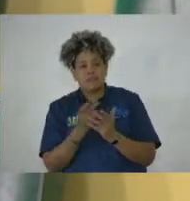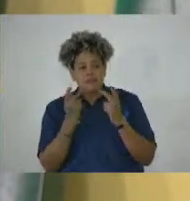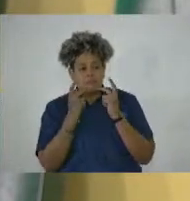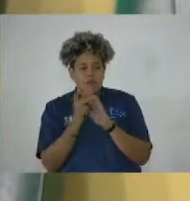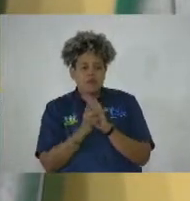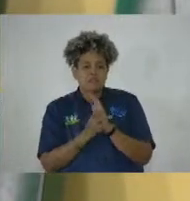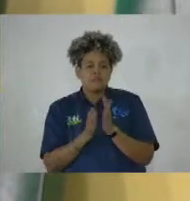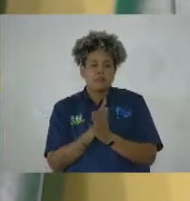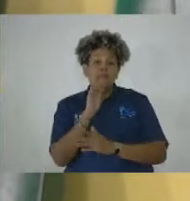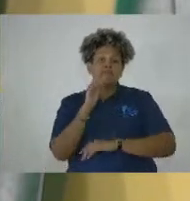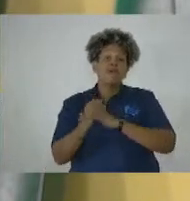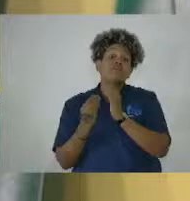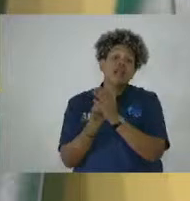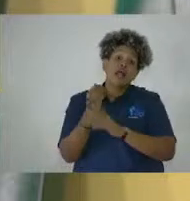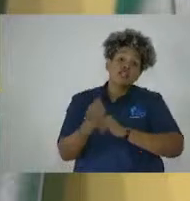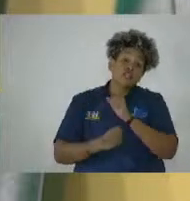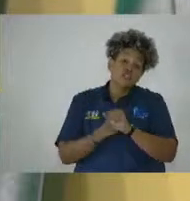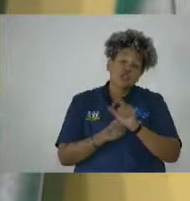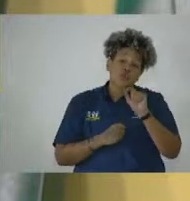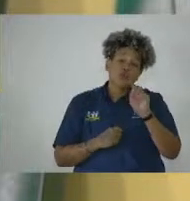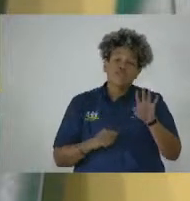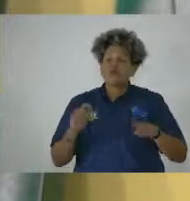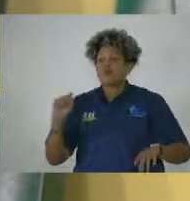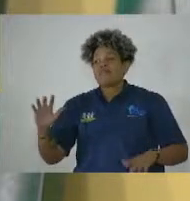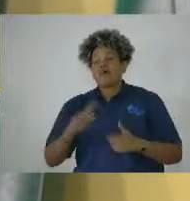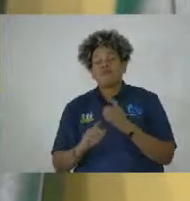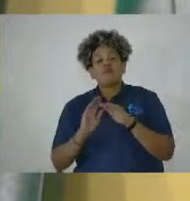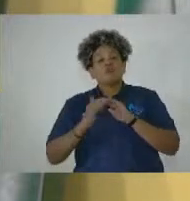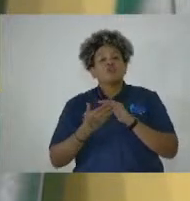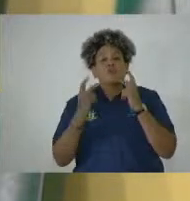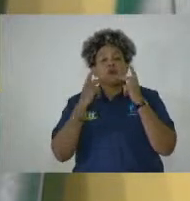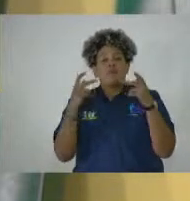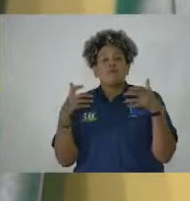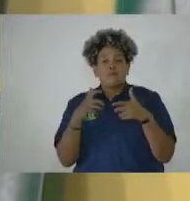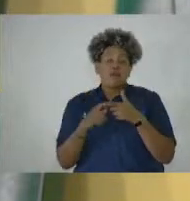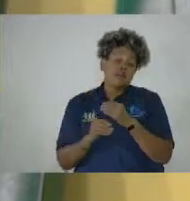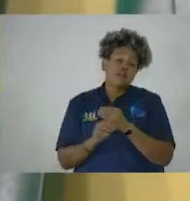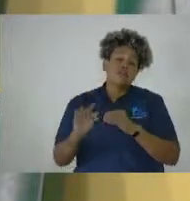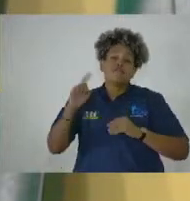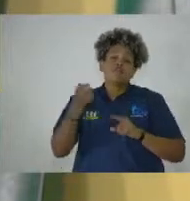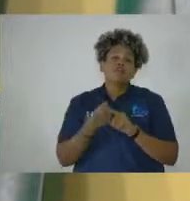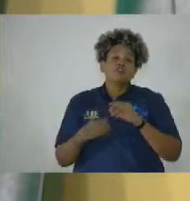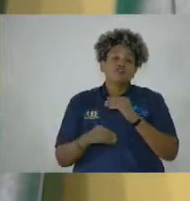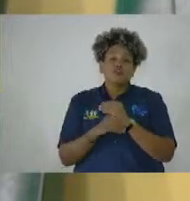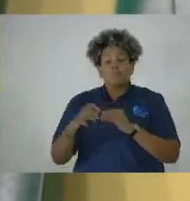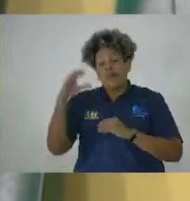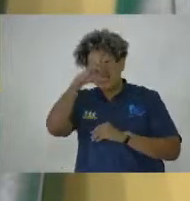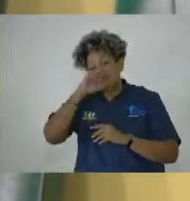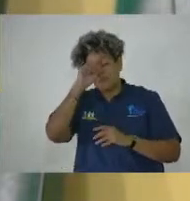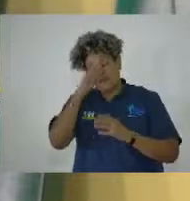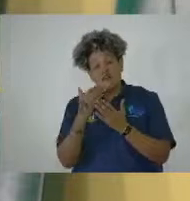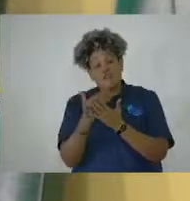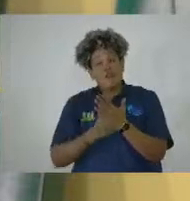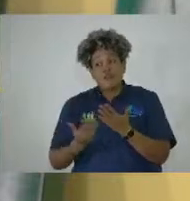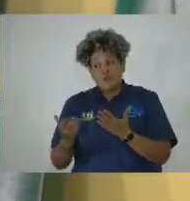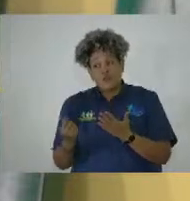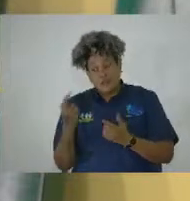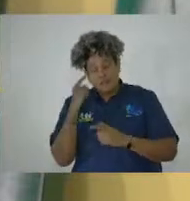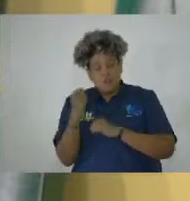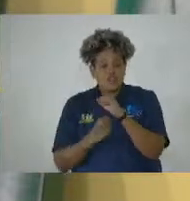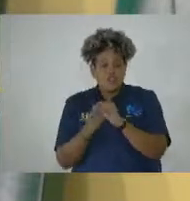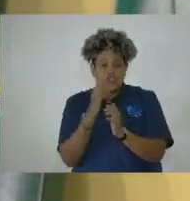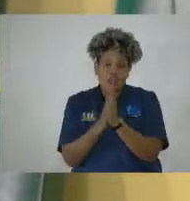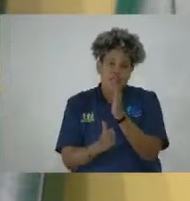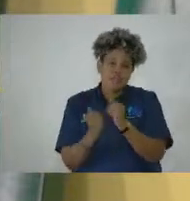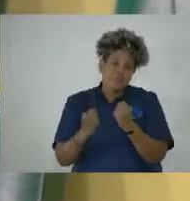for the financial year 24-25 and the Jamaica Public Body first supplementary estimates of revenue for the year ending